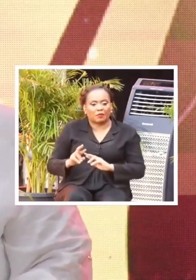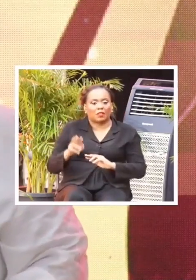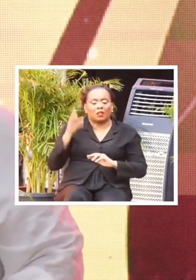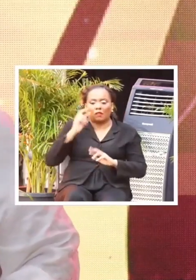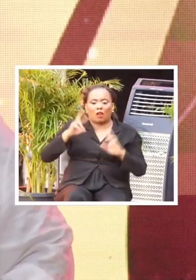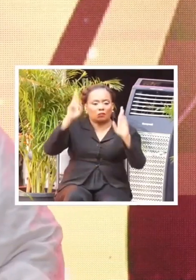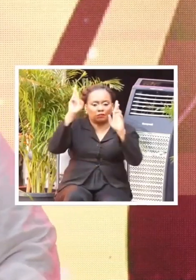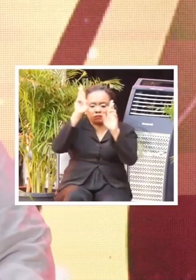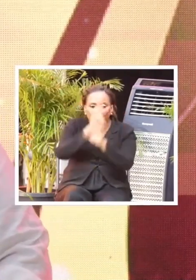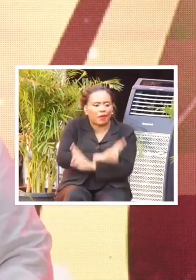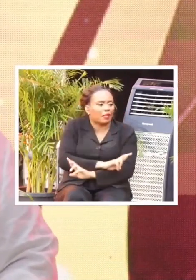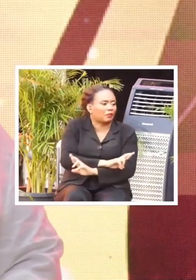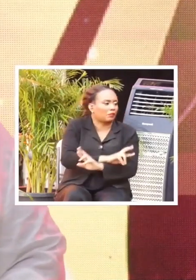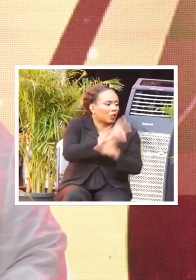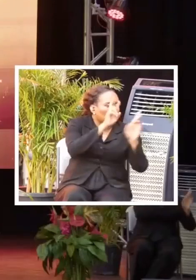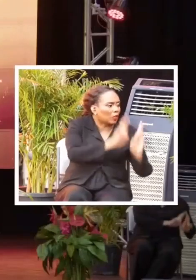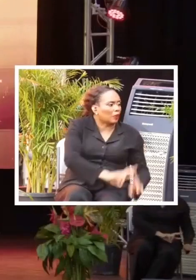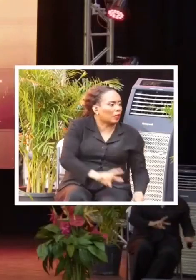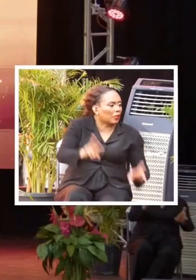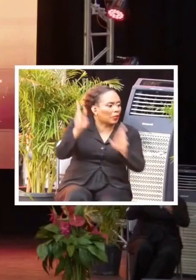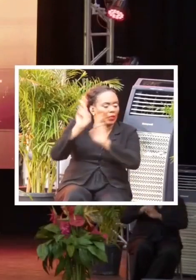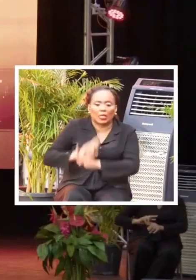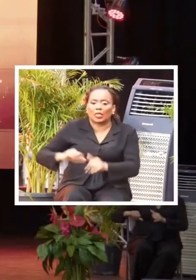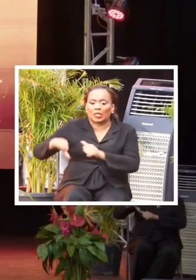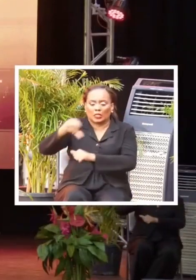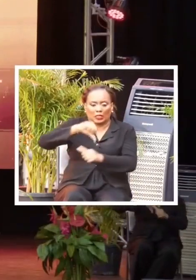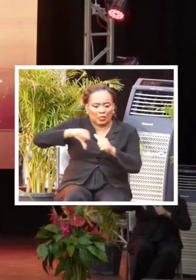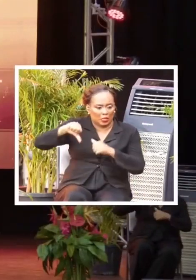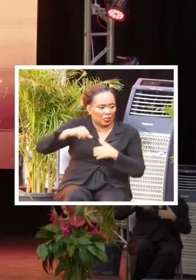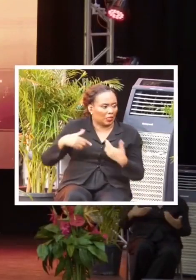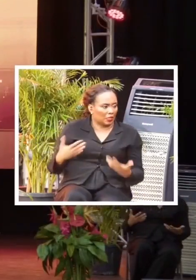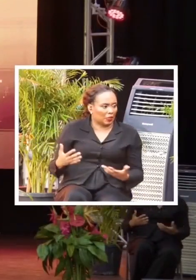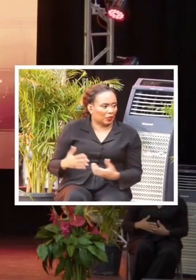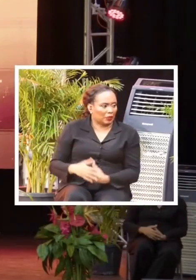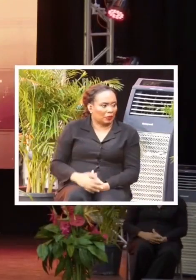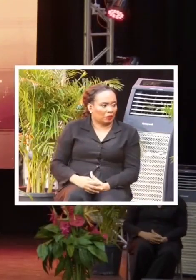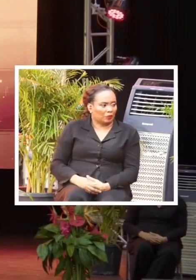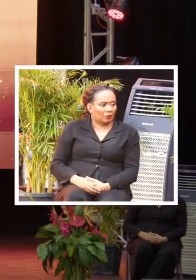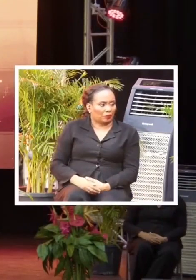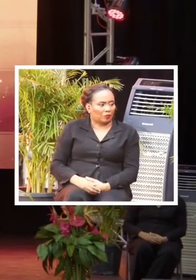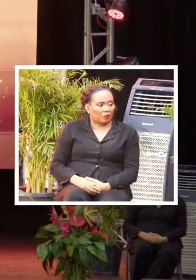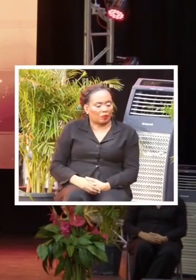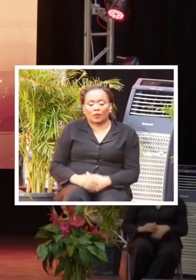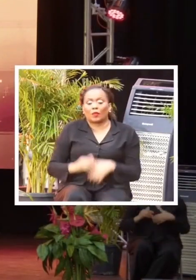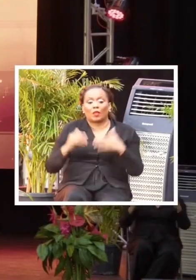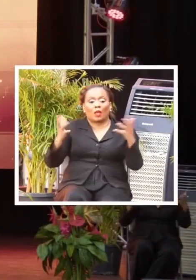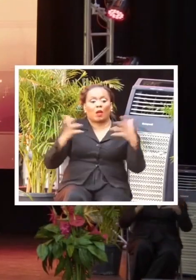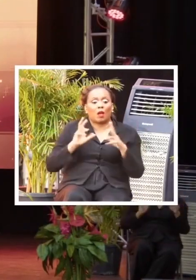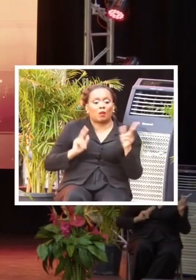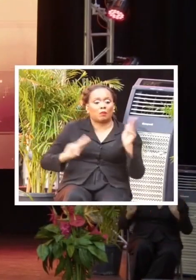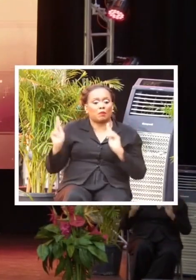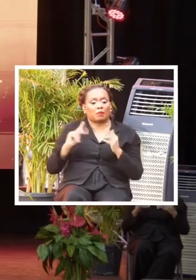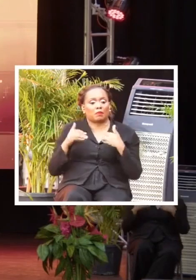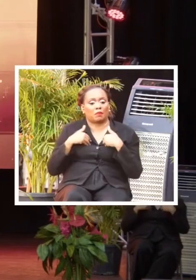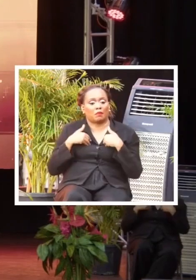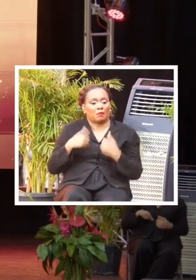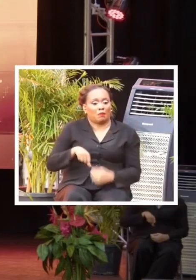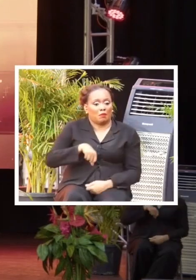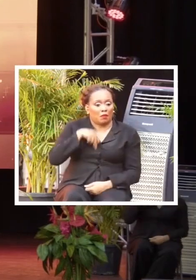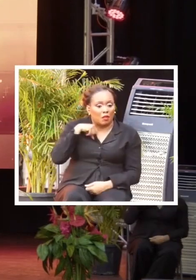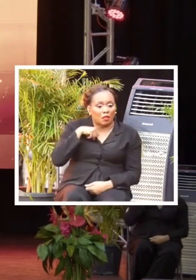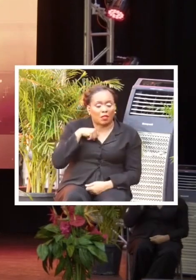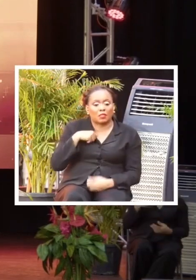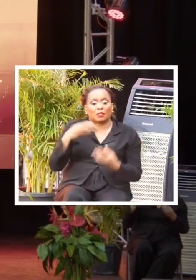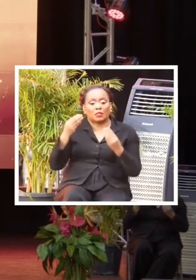Barbadians. Because at the core of this is equally to treat each other with dignity, to resolve